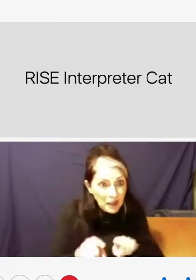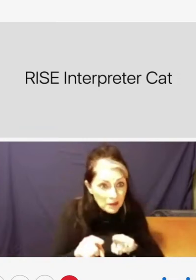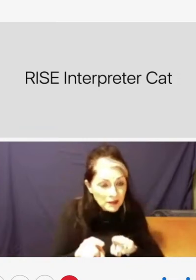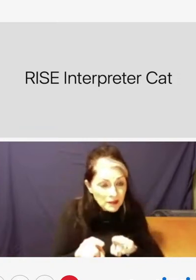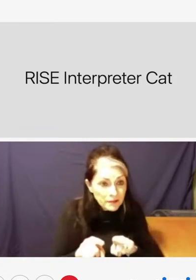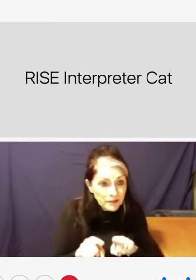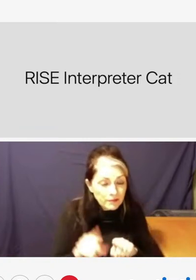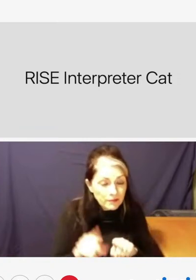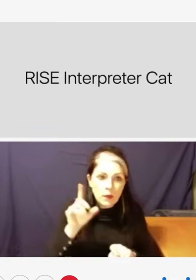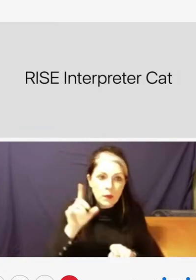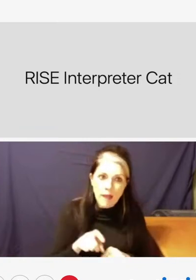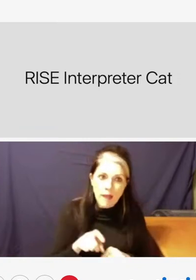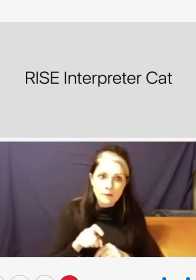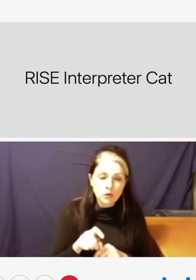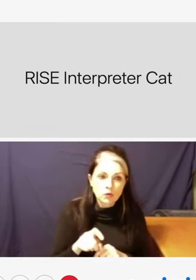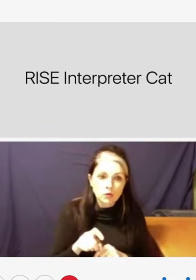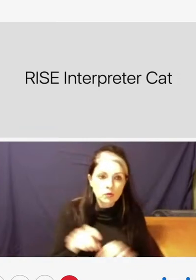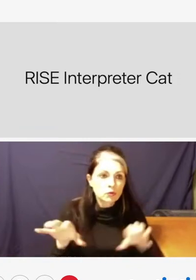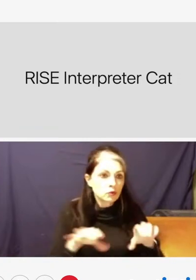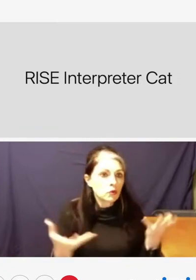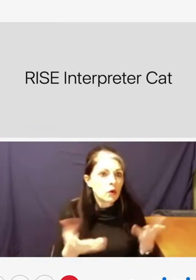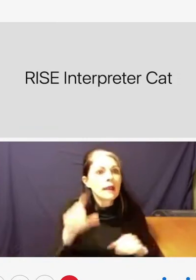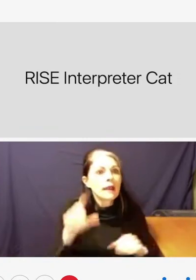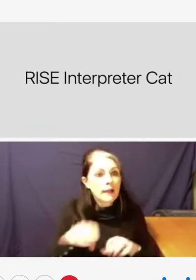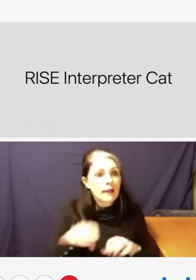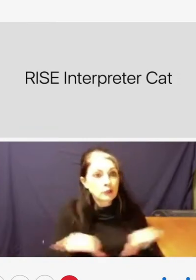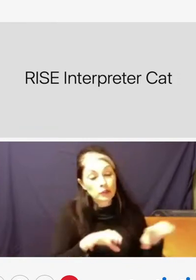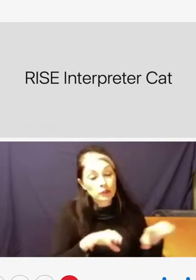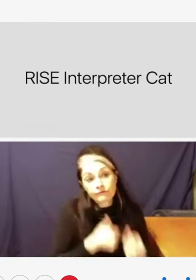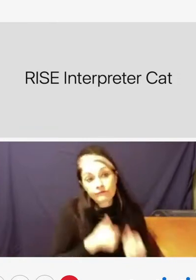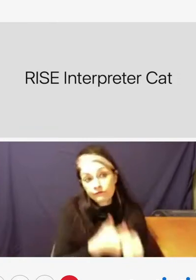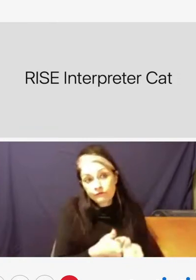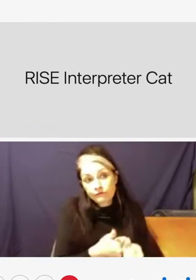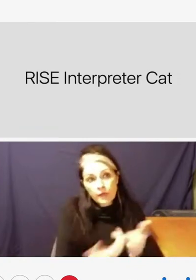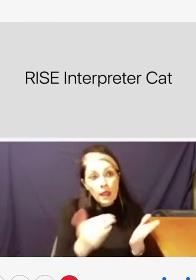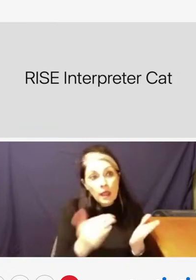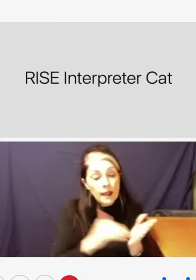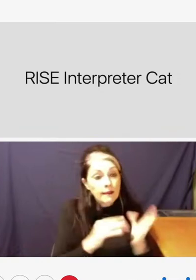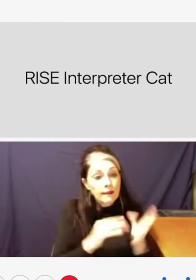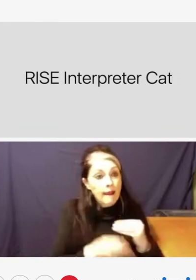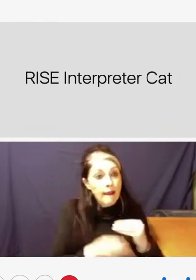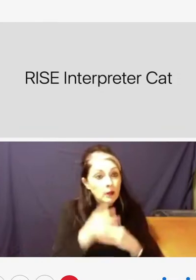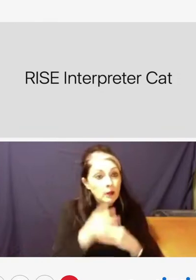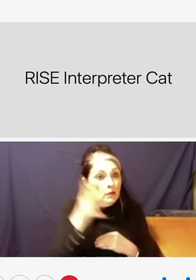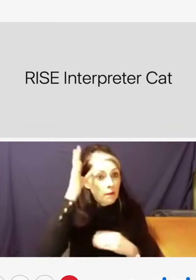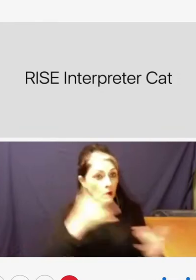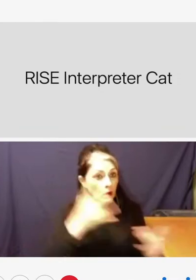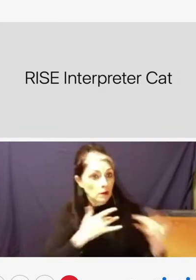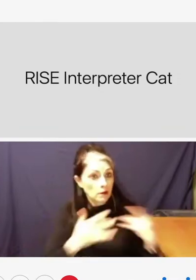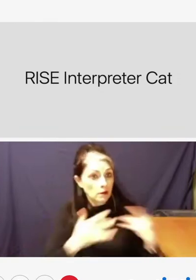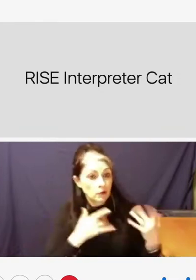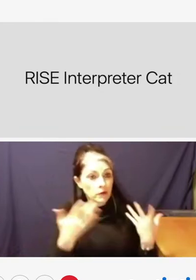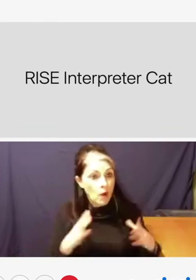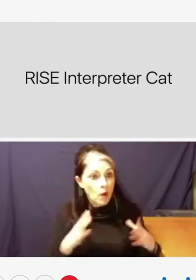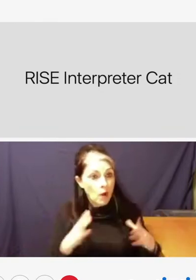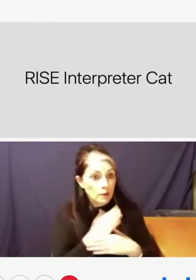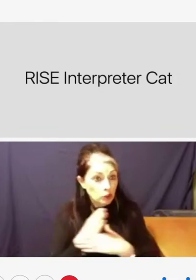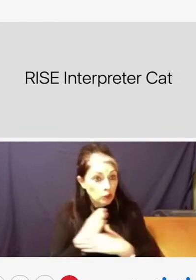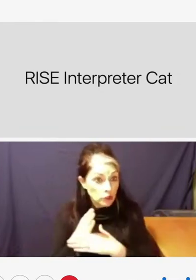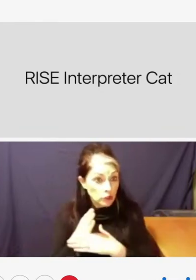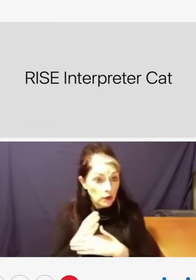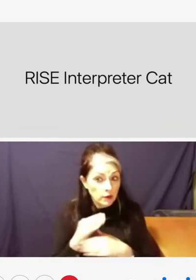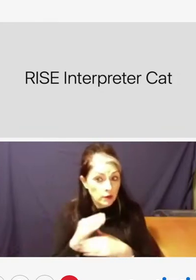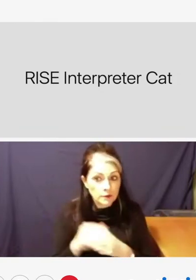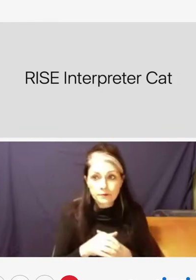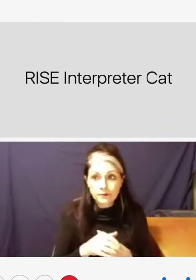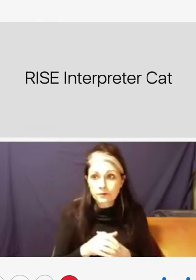do what we have to do um again adding to the parent concerns that have already been shared um I'm I my concern is you